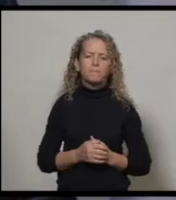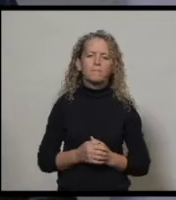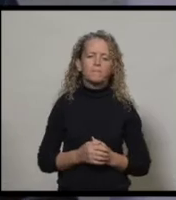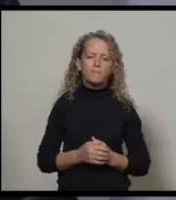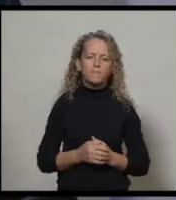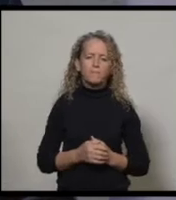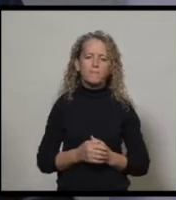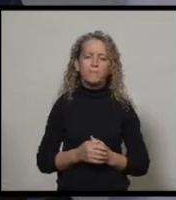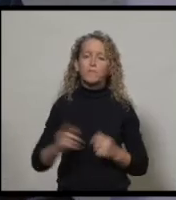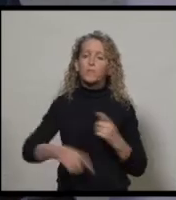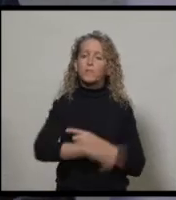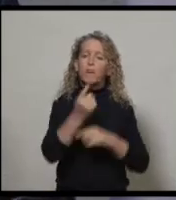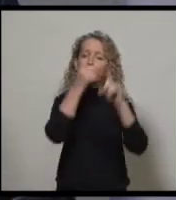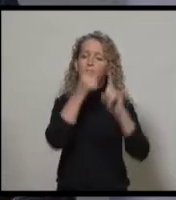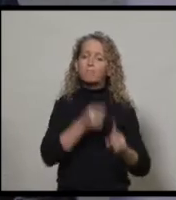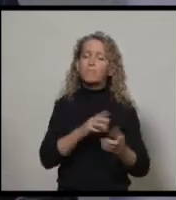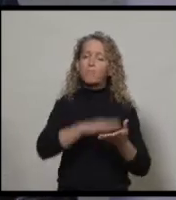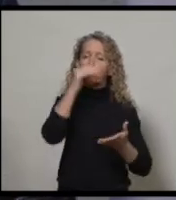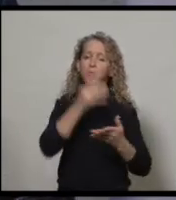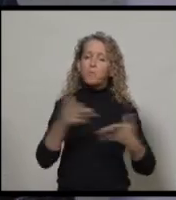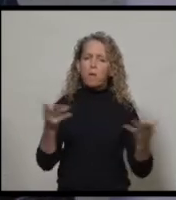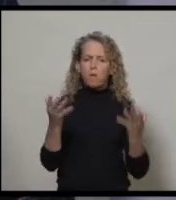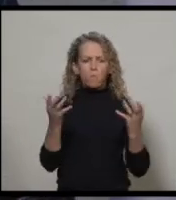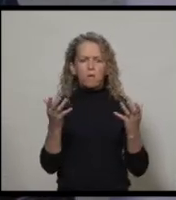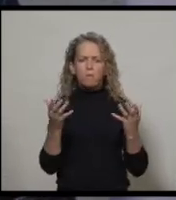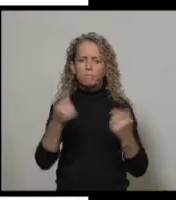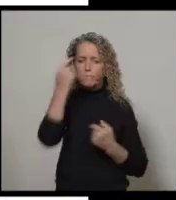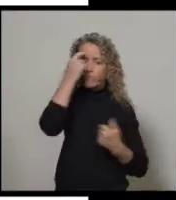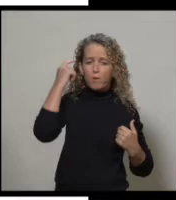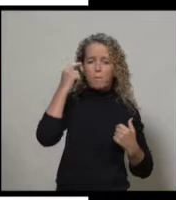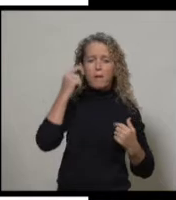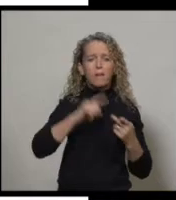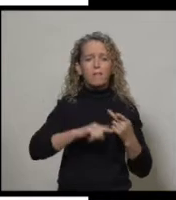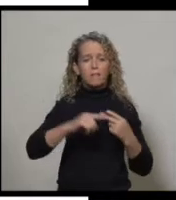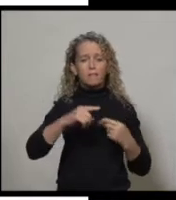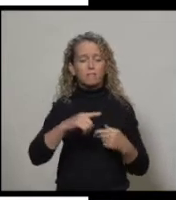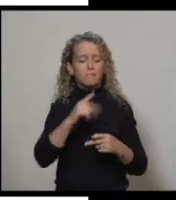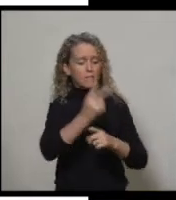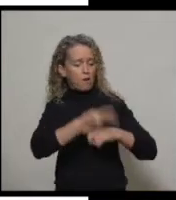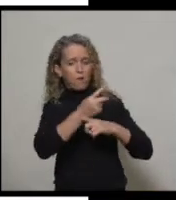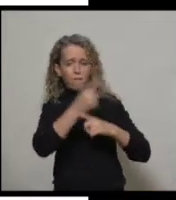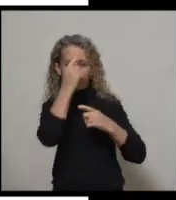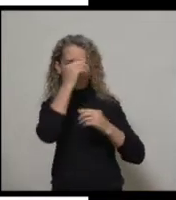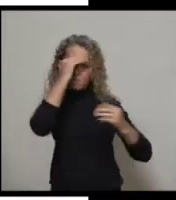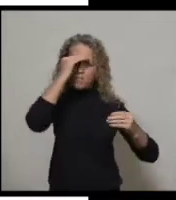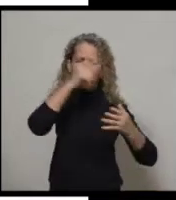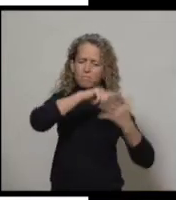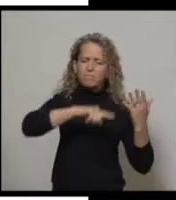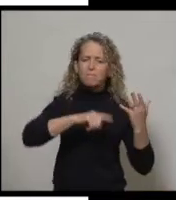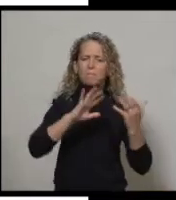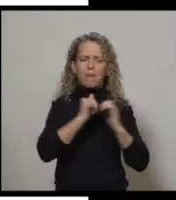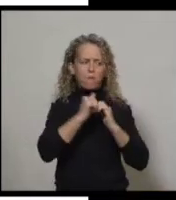Today's learning objectives are first to create an awareness of trauma and trauma-informed care. And then the second one is to look at how the principles